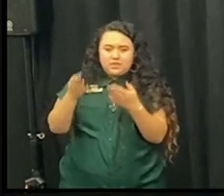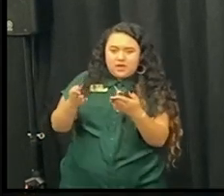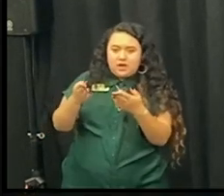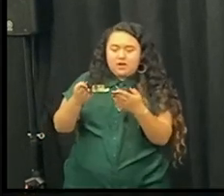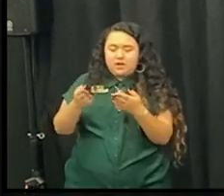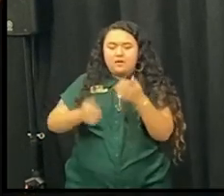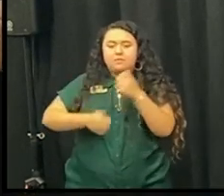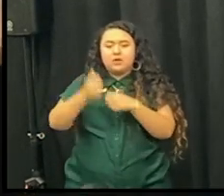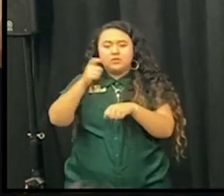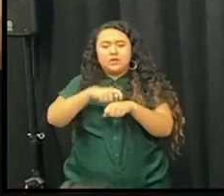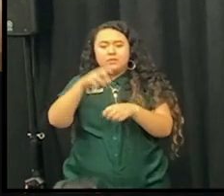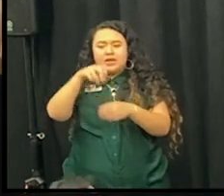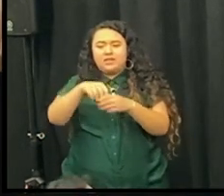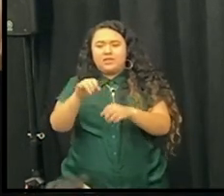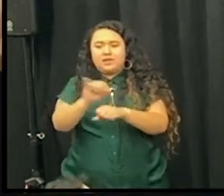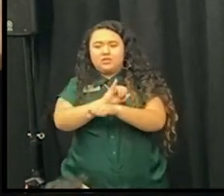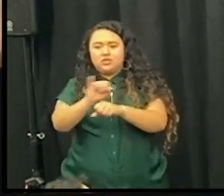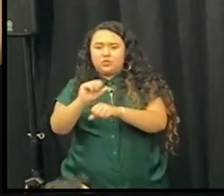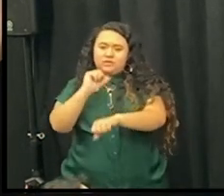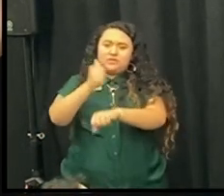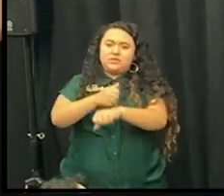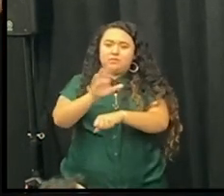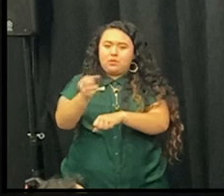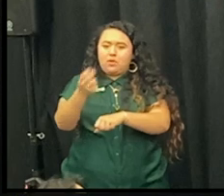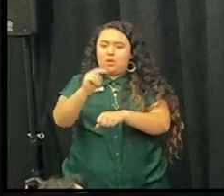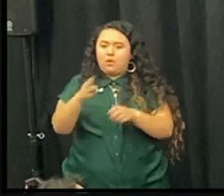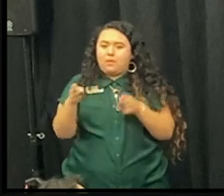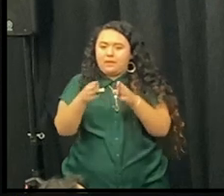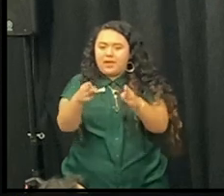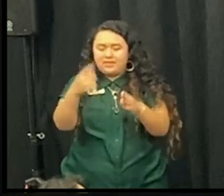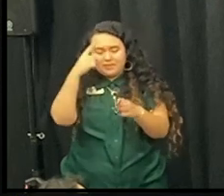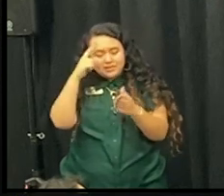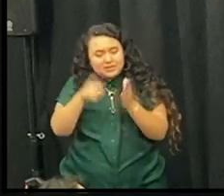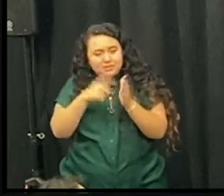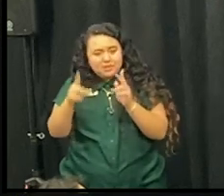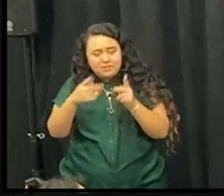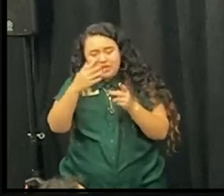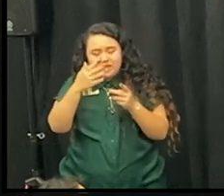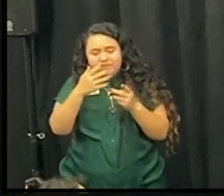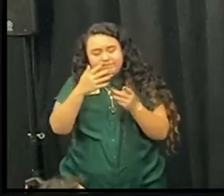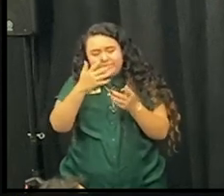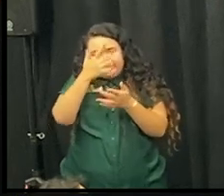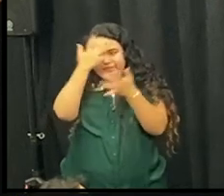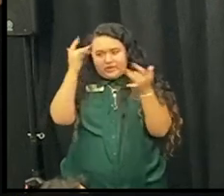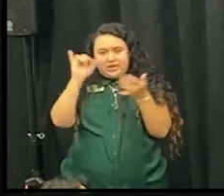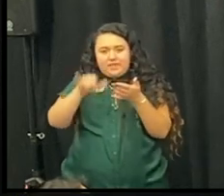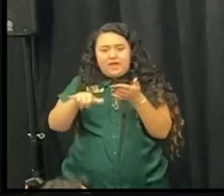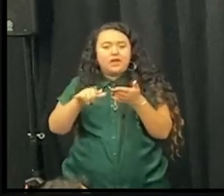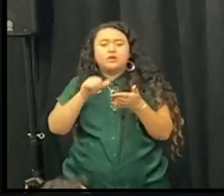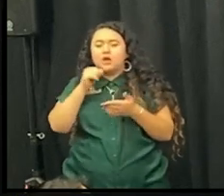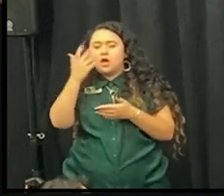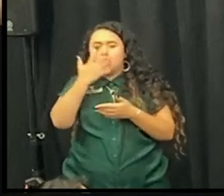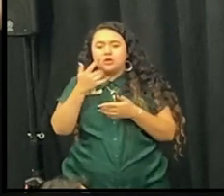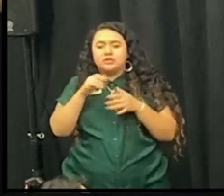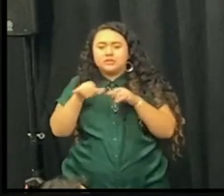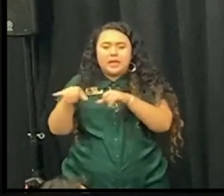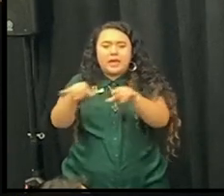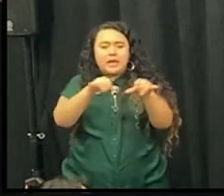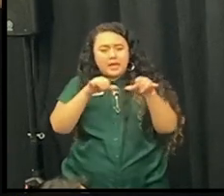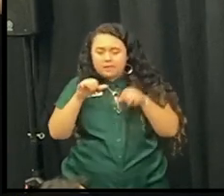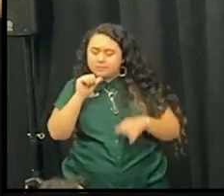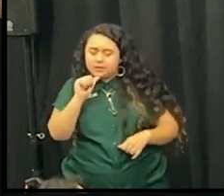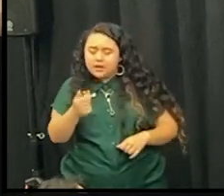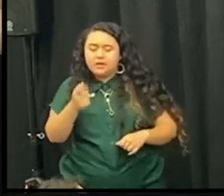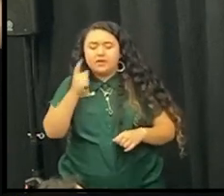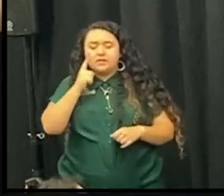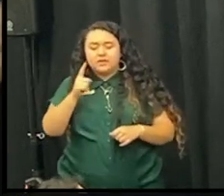time in this industry, you kind of have to forge your own path. And I think sometimes people forget that. It doesn't look one way, and I think to see it, to